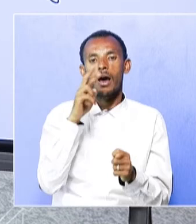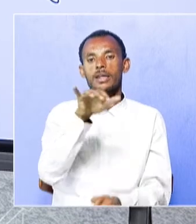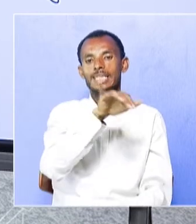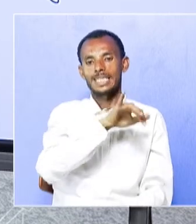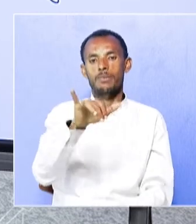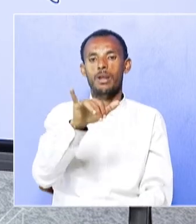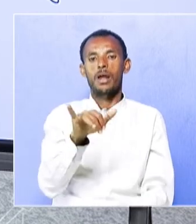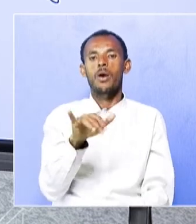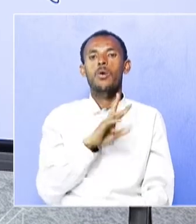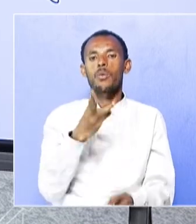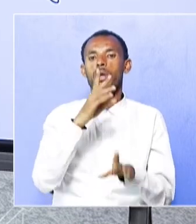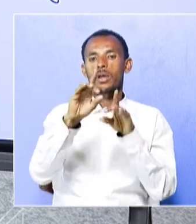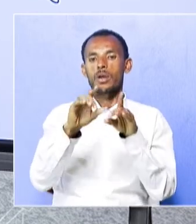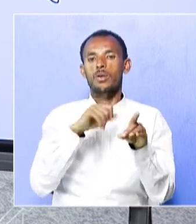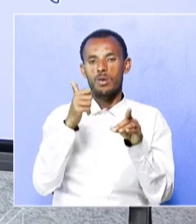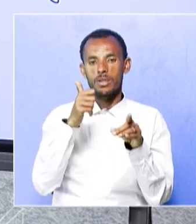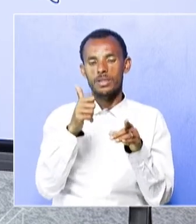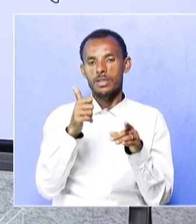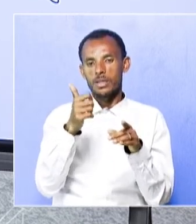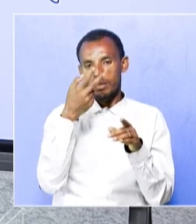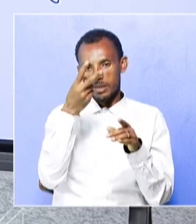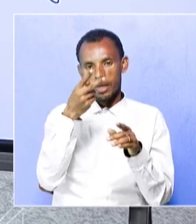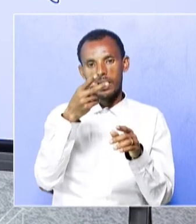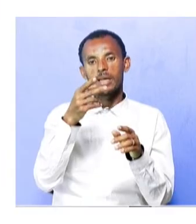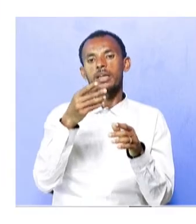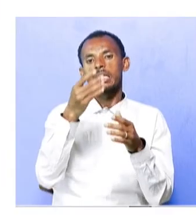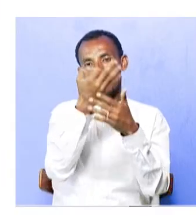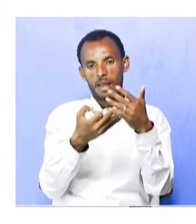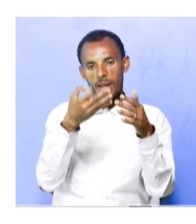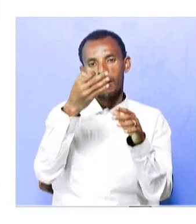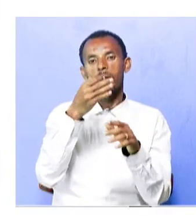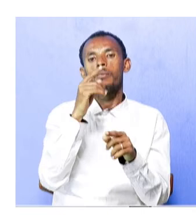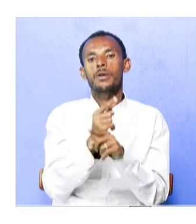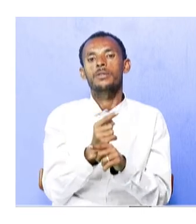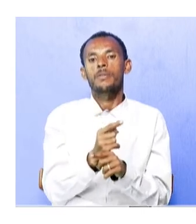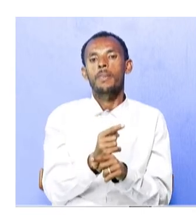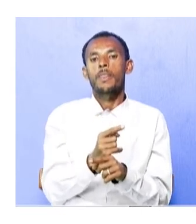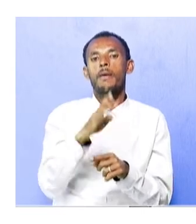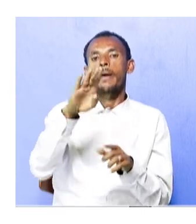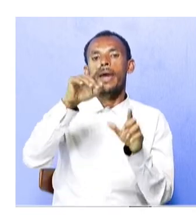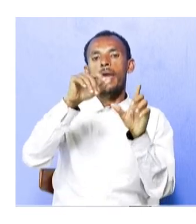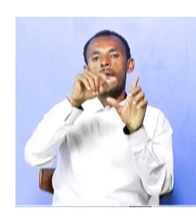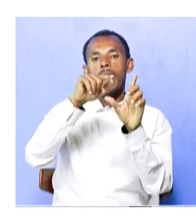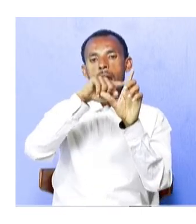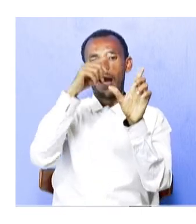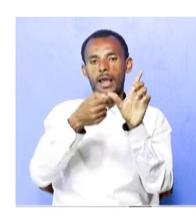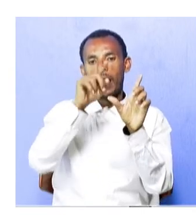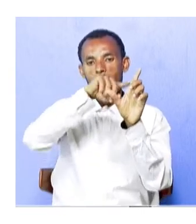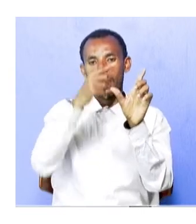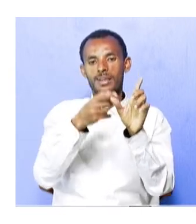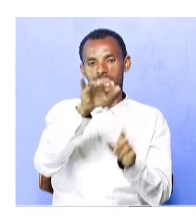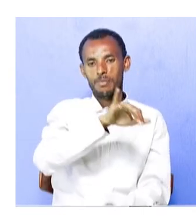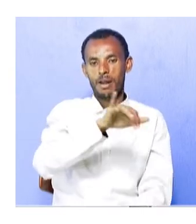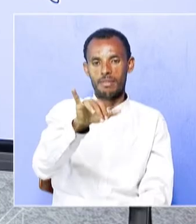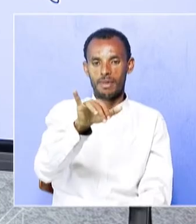don't need to mention the detailed proof. You need to state by angle similarity.